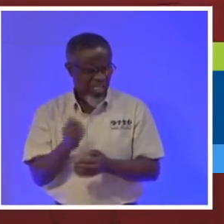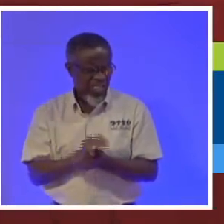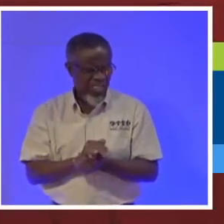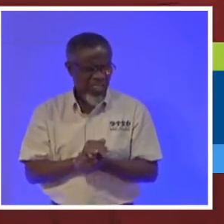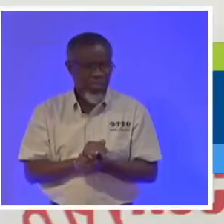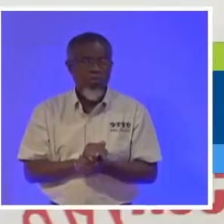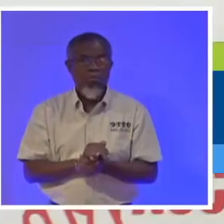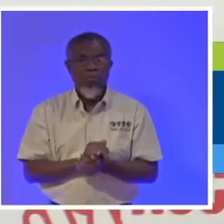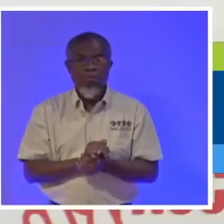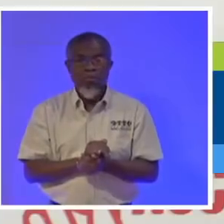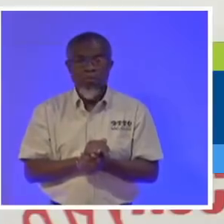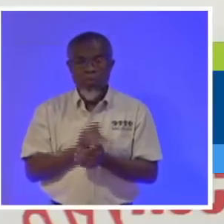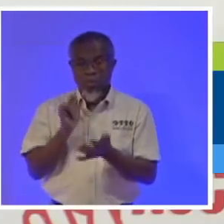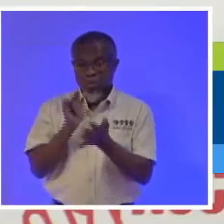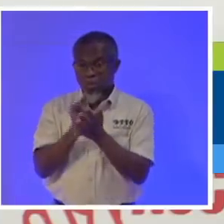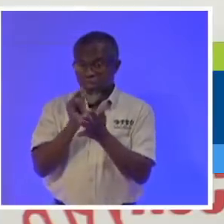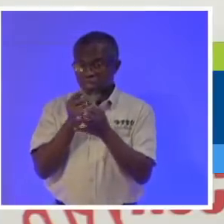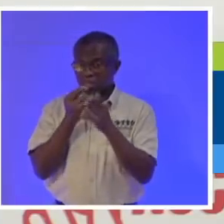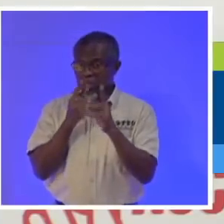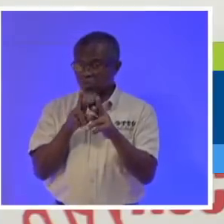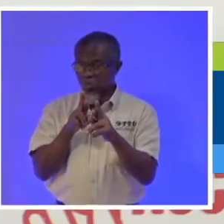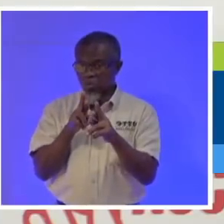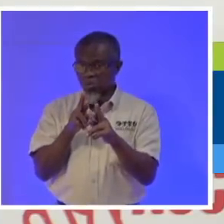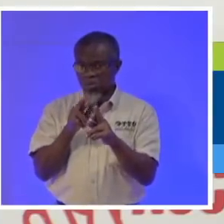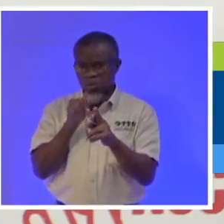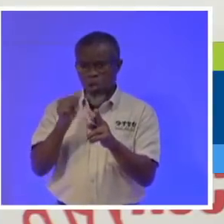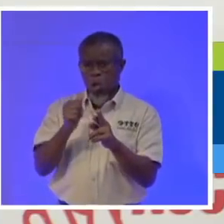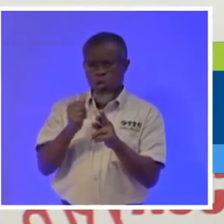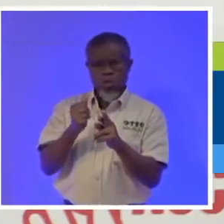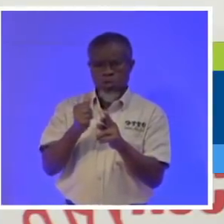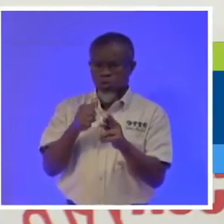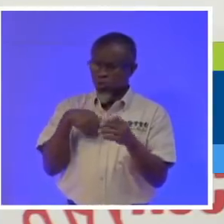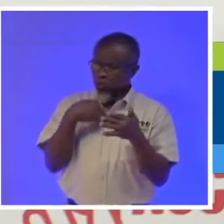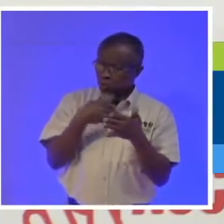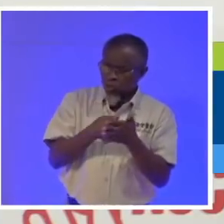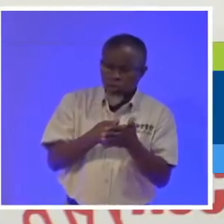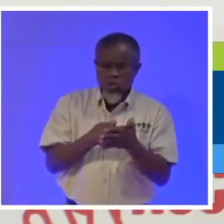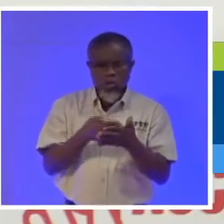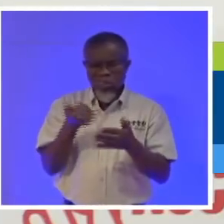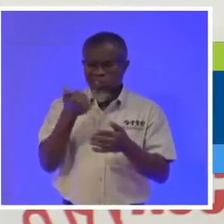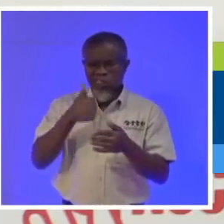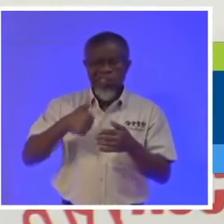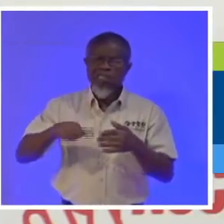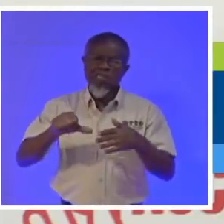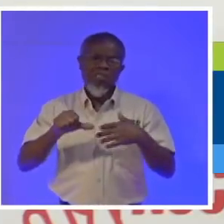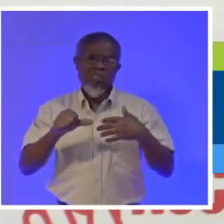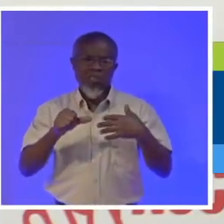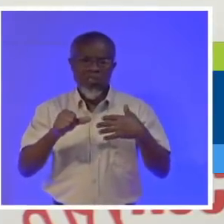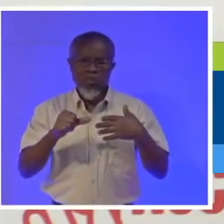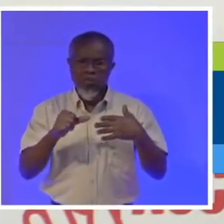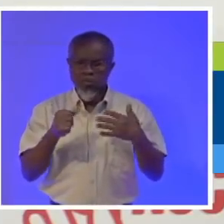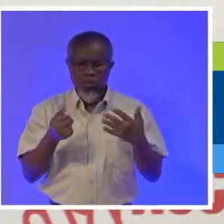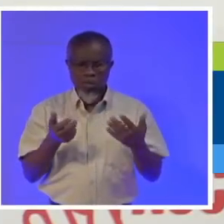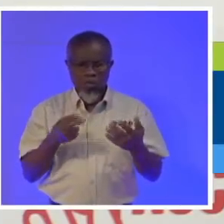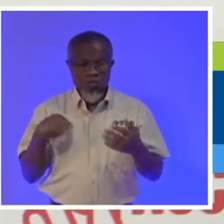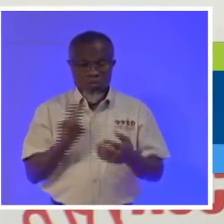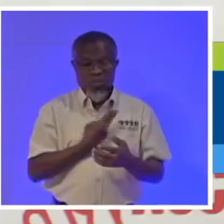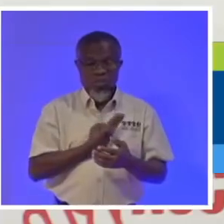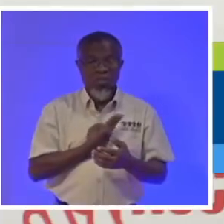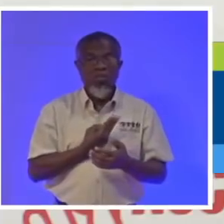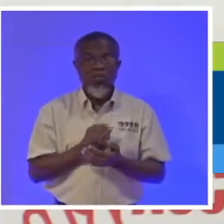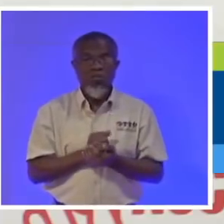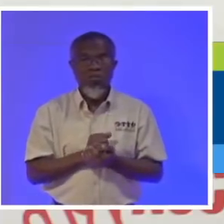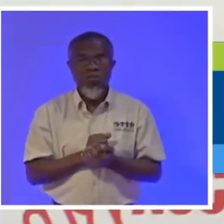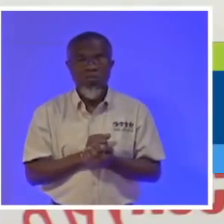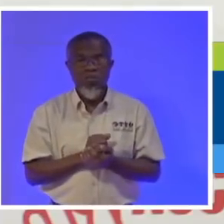No such report has reached any of our offices through any of the channels that the Minister would just have outlined in